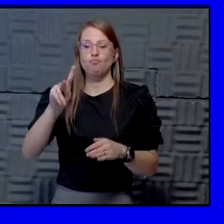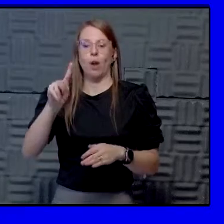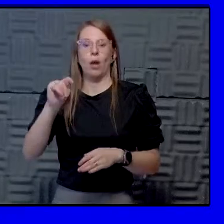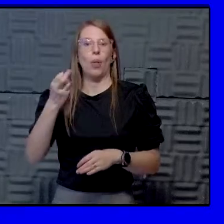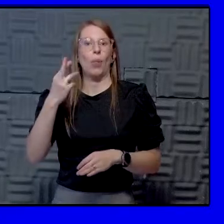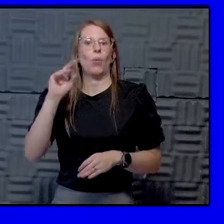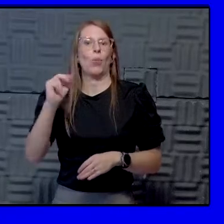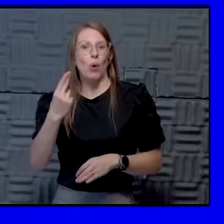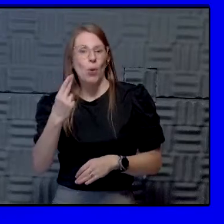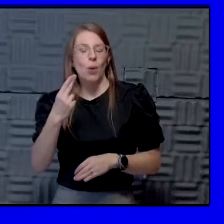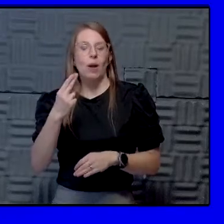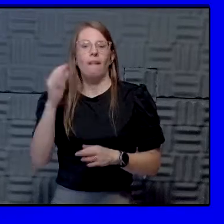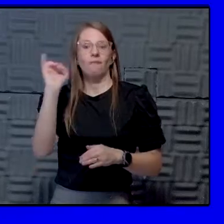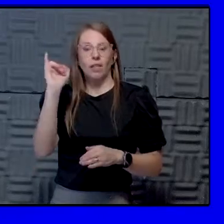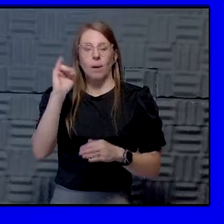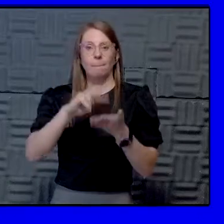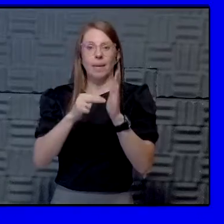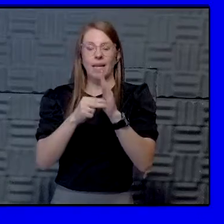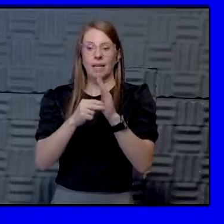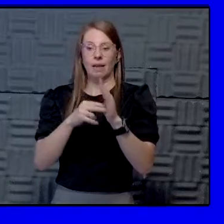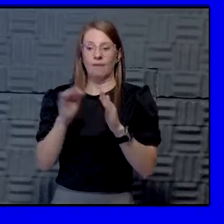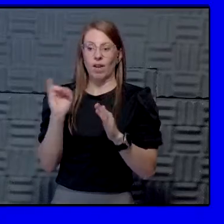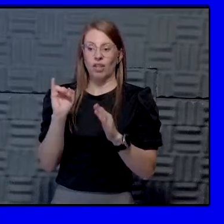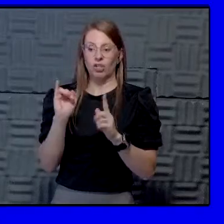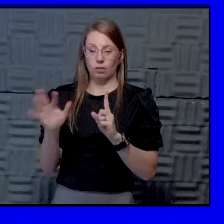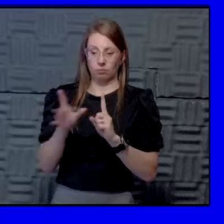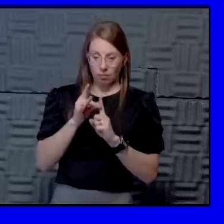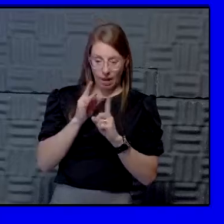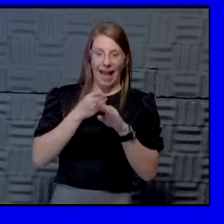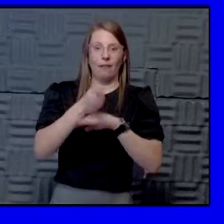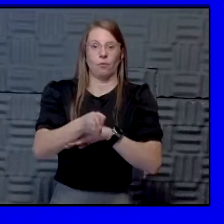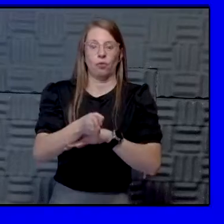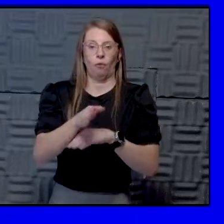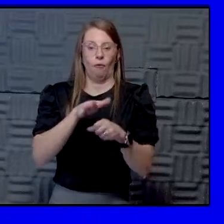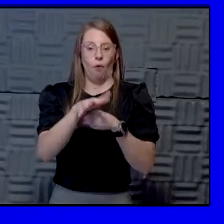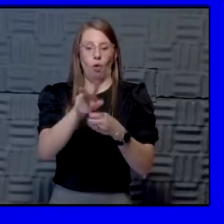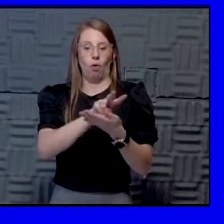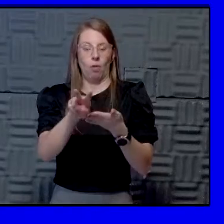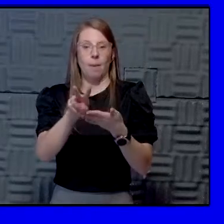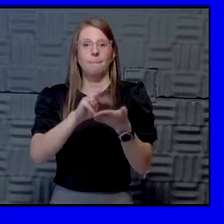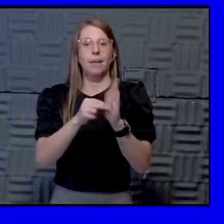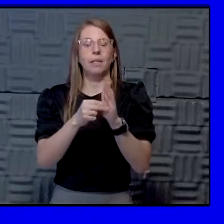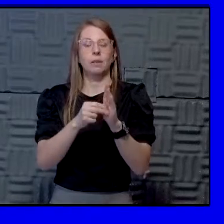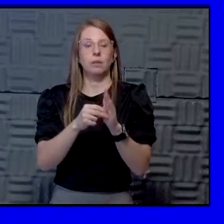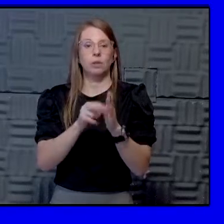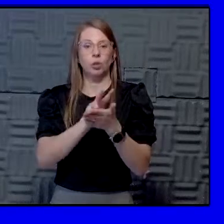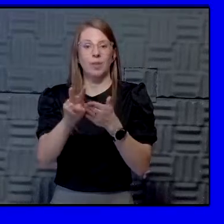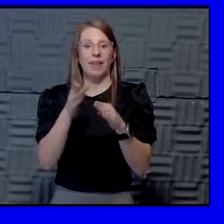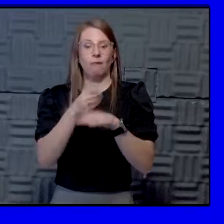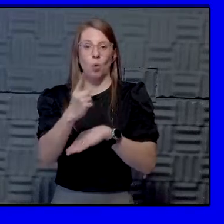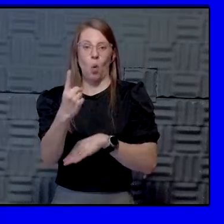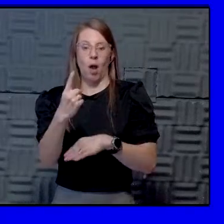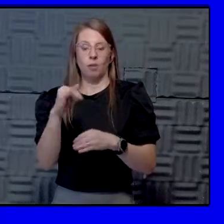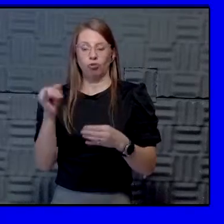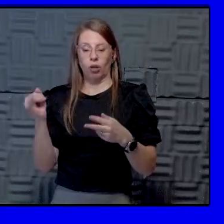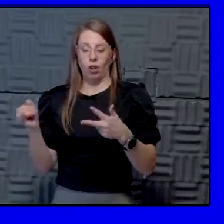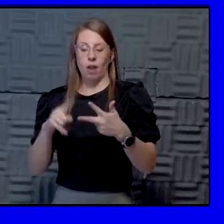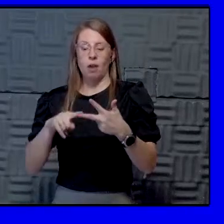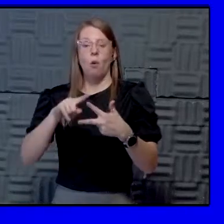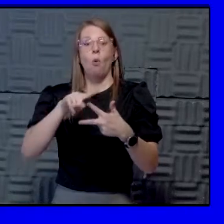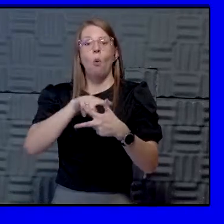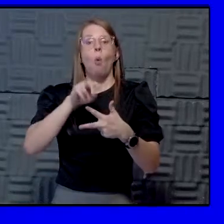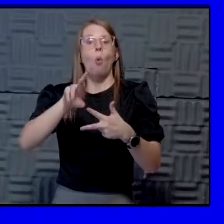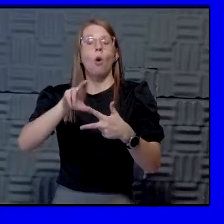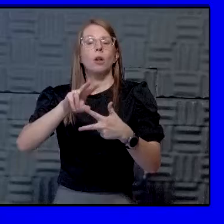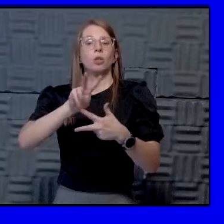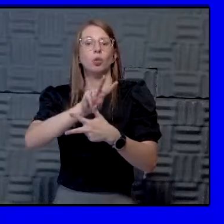is infection after you're fully vaccinated, and that means 2 weeks after the single dose of Johnson & Johnson, or it's 2 weeks